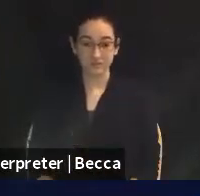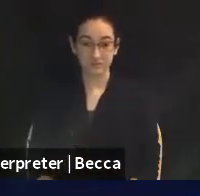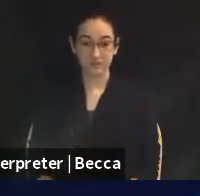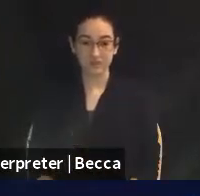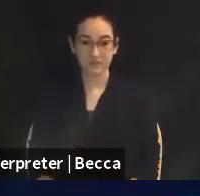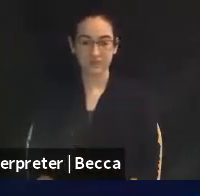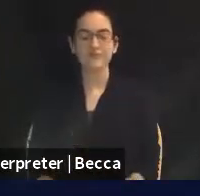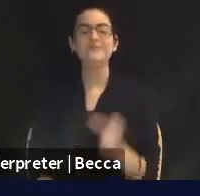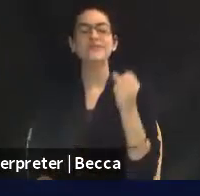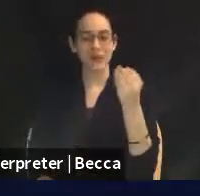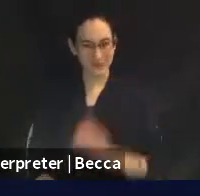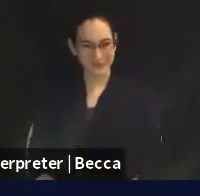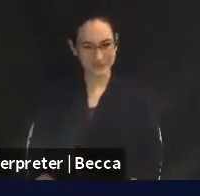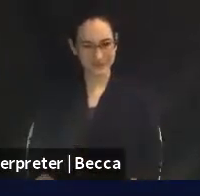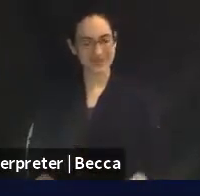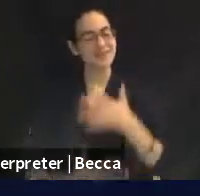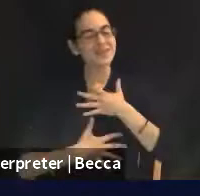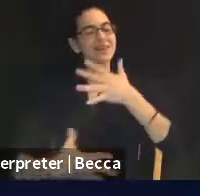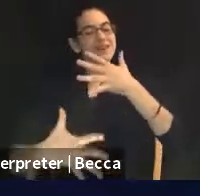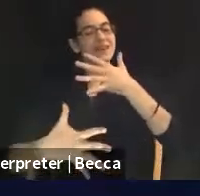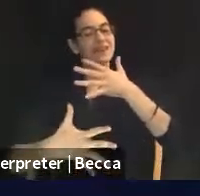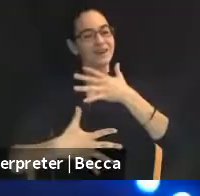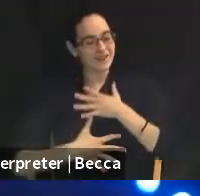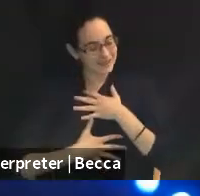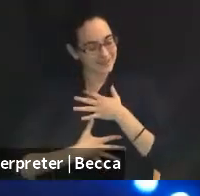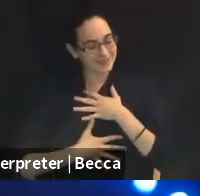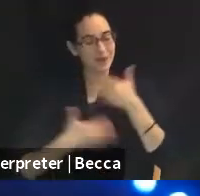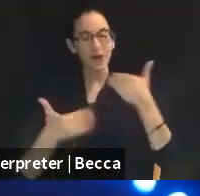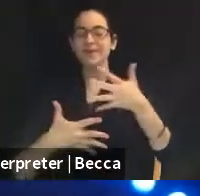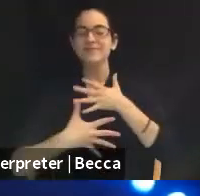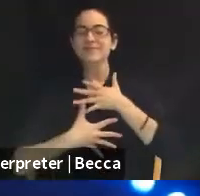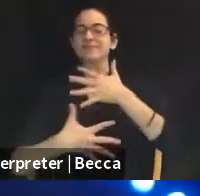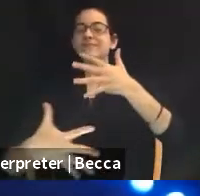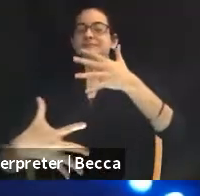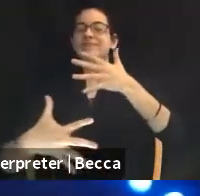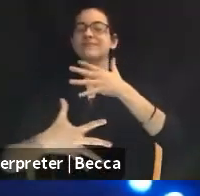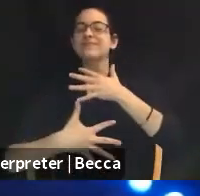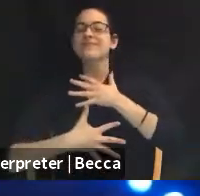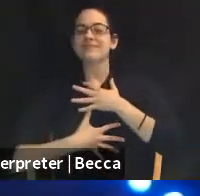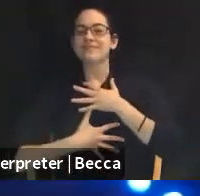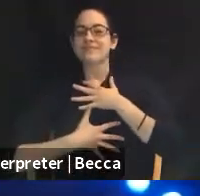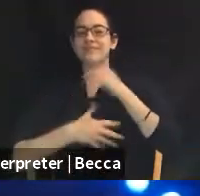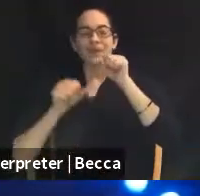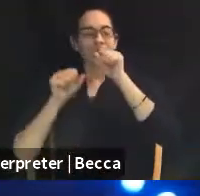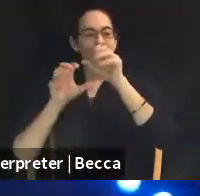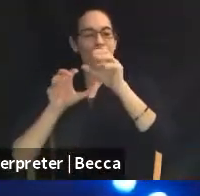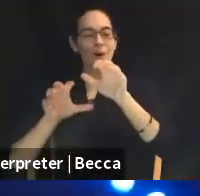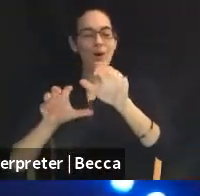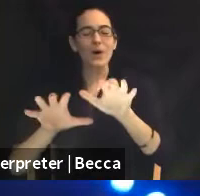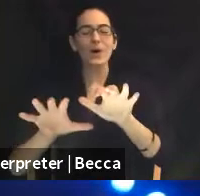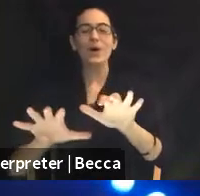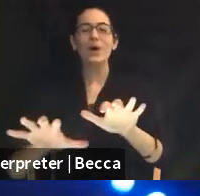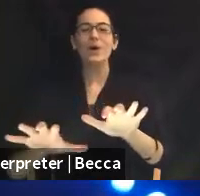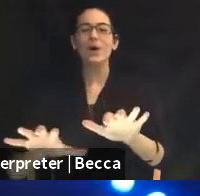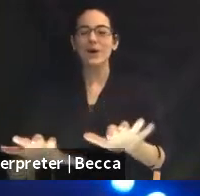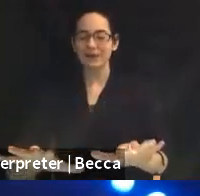So, take a deep breath. Everybody, come on, take it in. Let it out, but don't blow on the person in front of you. Like really nicely